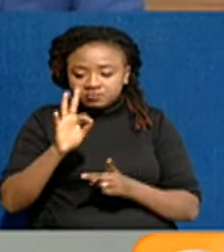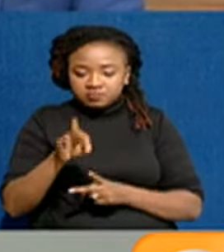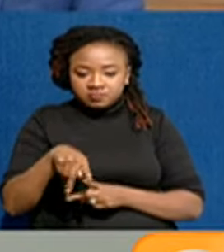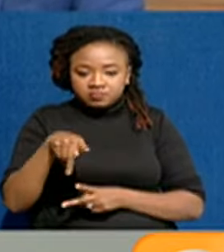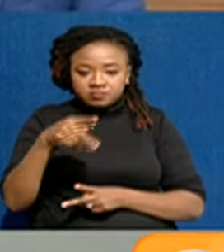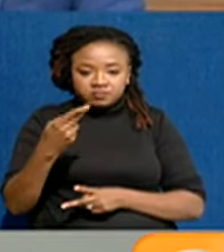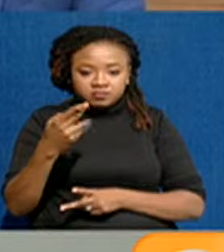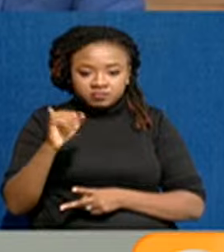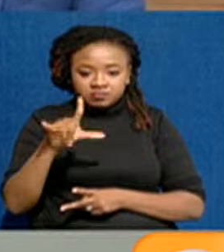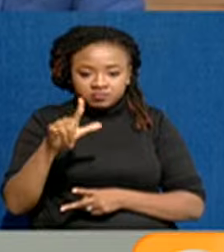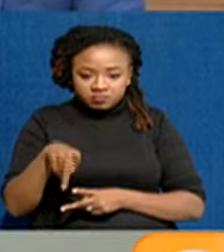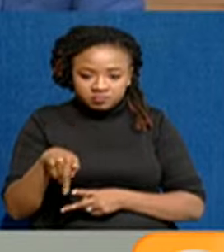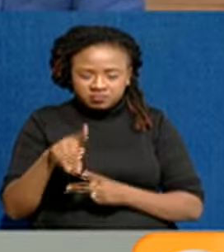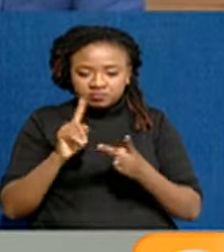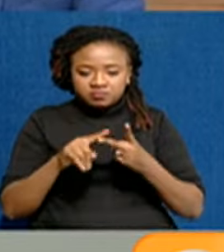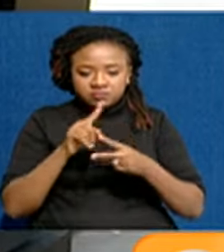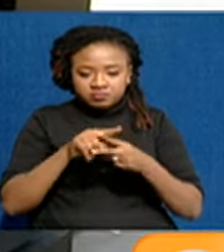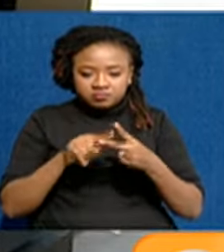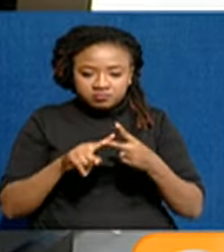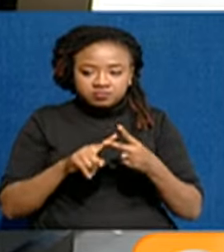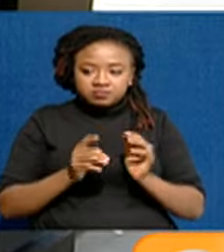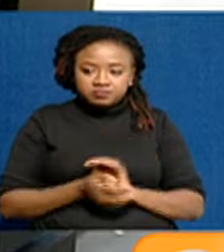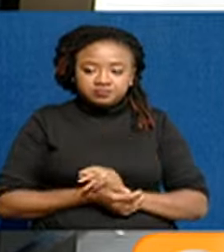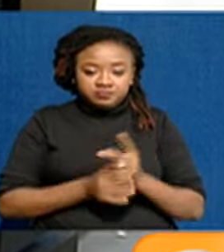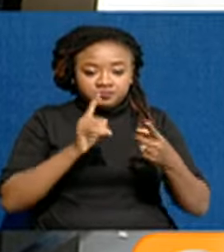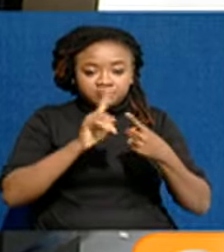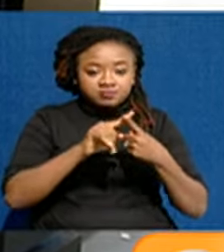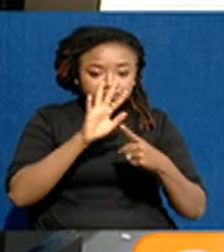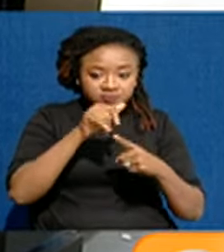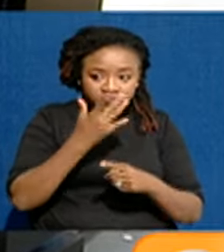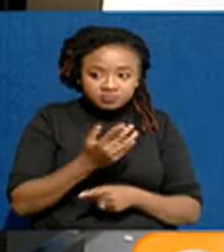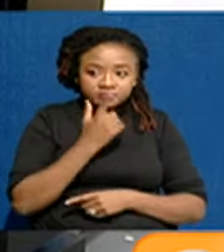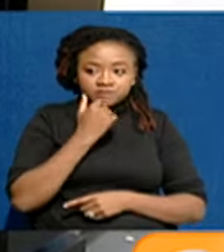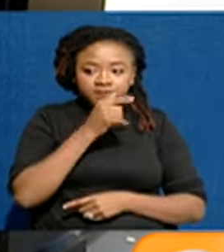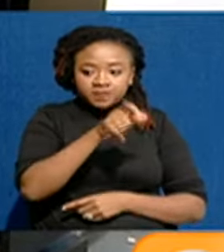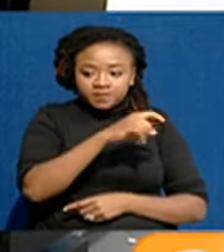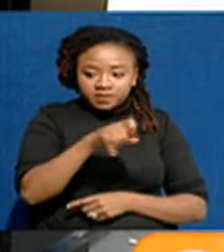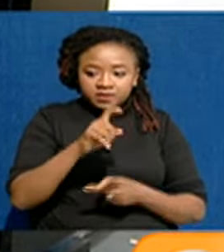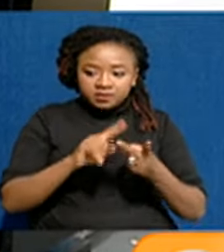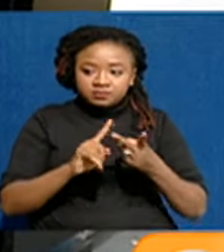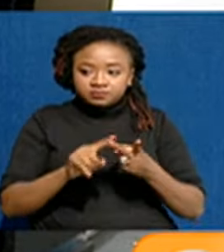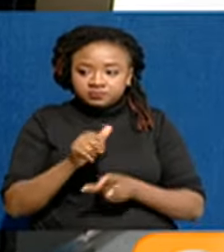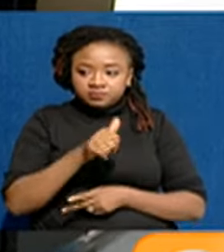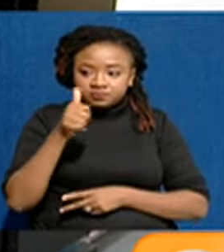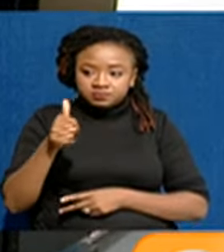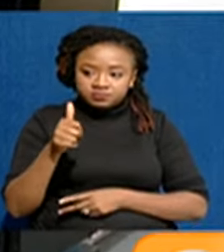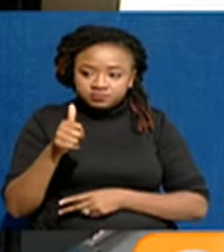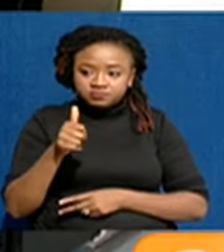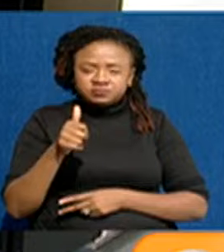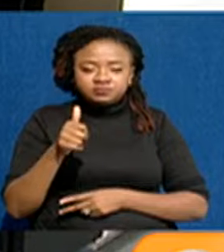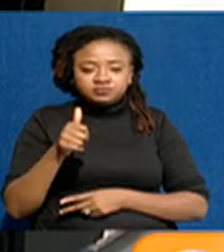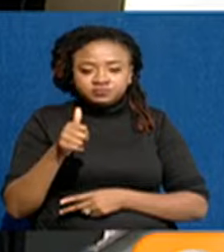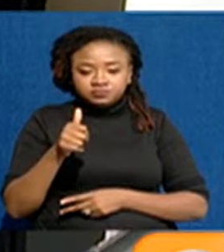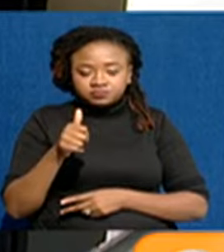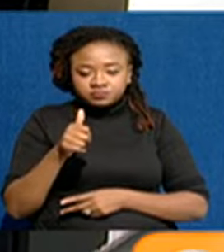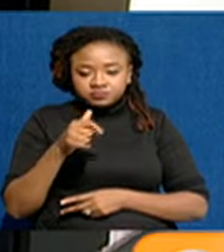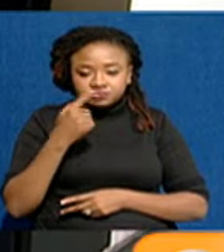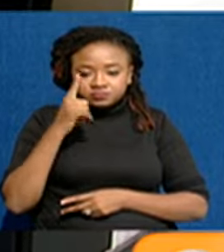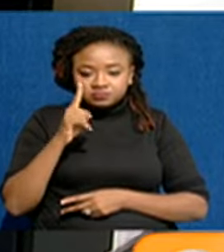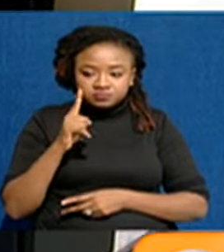Omondi, the senior climate scientist at IGAD Climate Prediction and Application Center. Let me start with Honorable Mwaura on this. There seems to